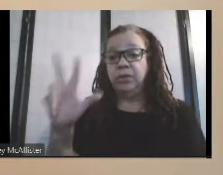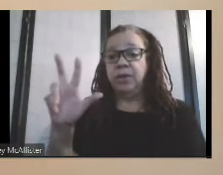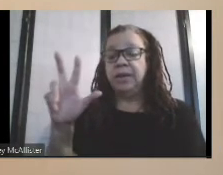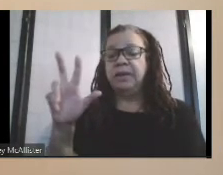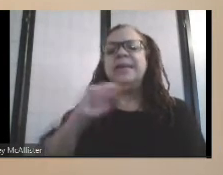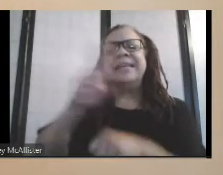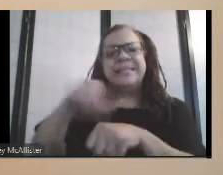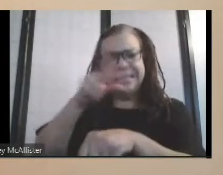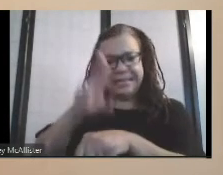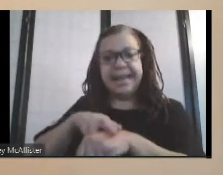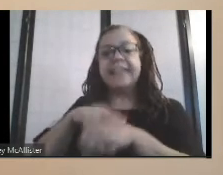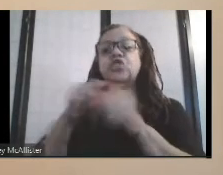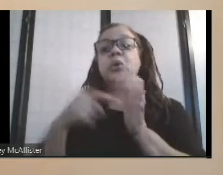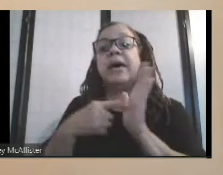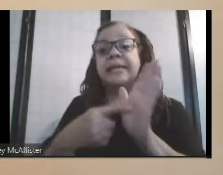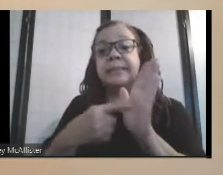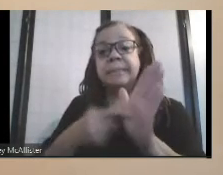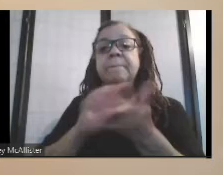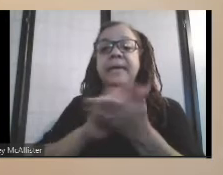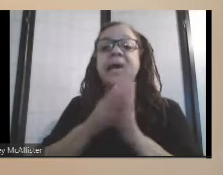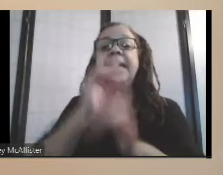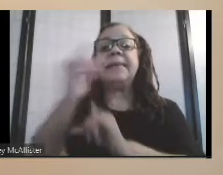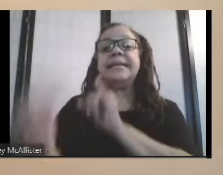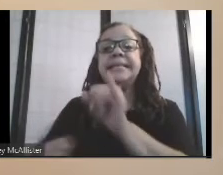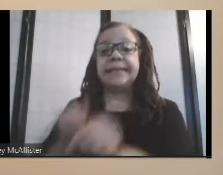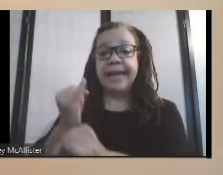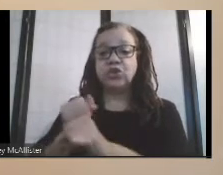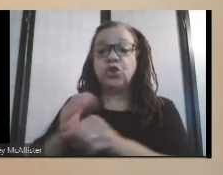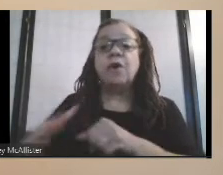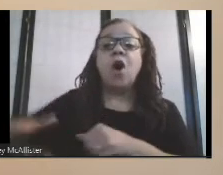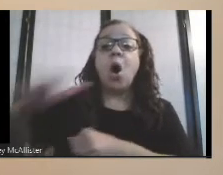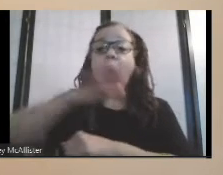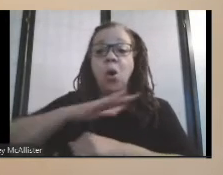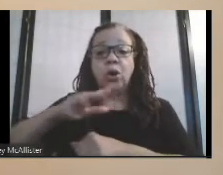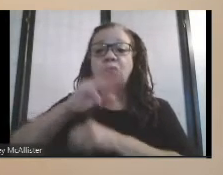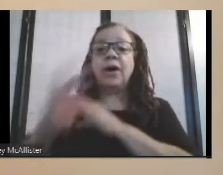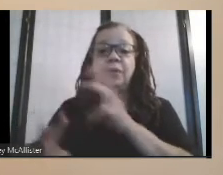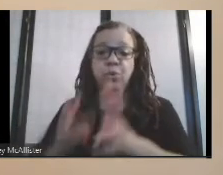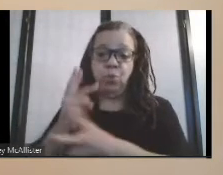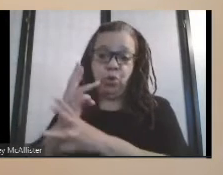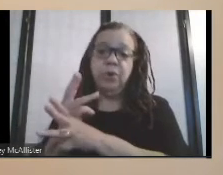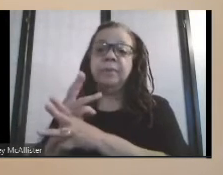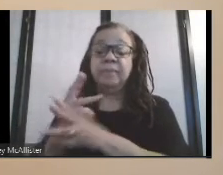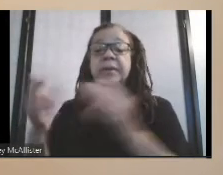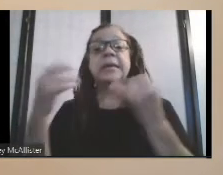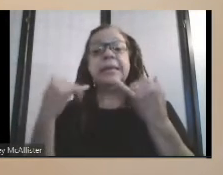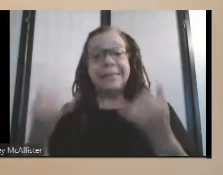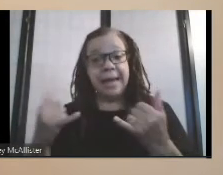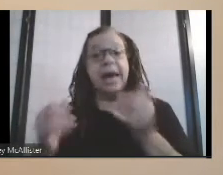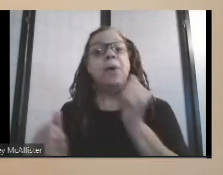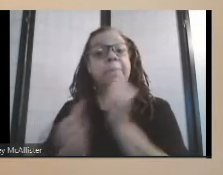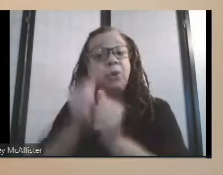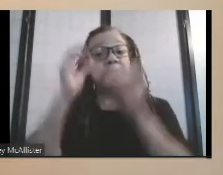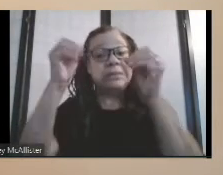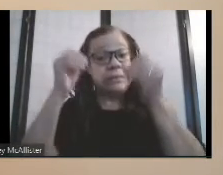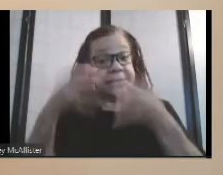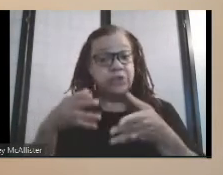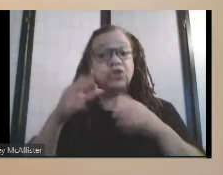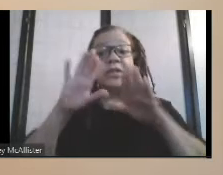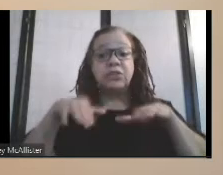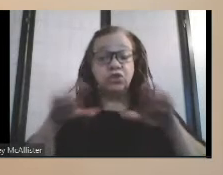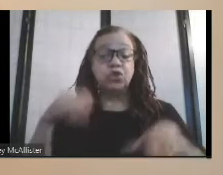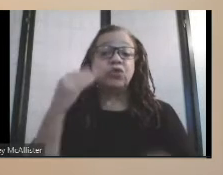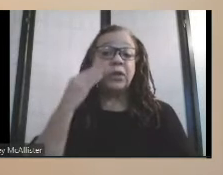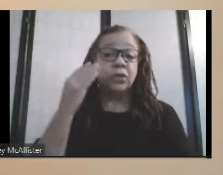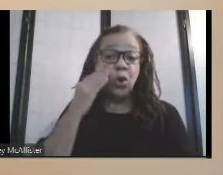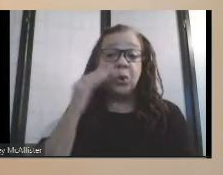originally national exhibition became an international one. Since then, it has become well known among children and teachers, not only in the